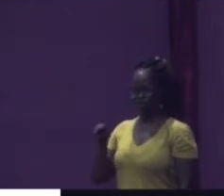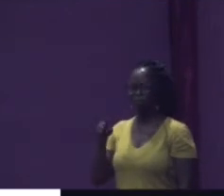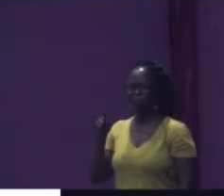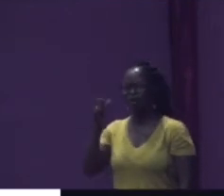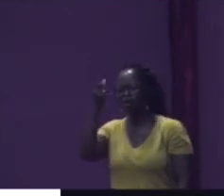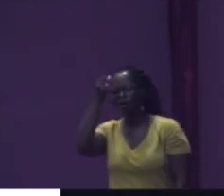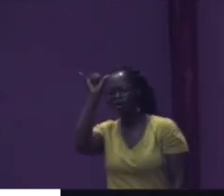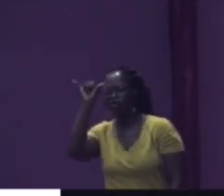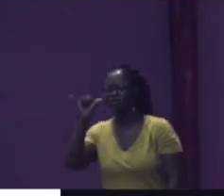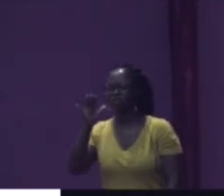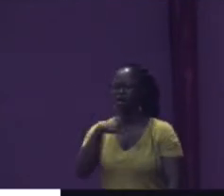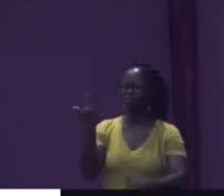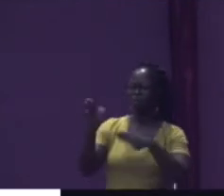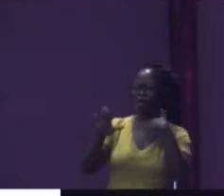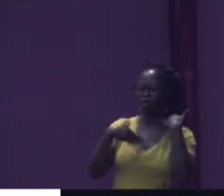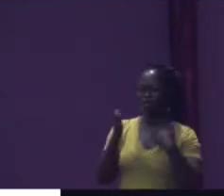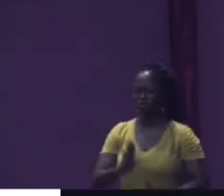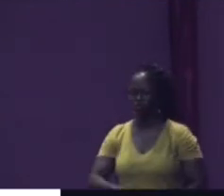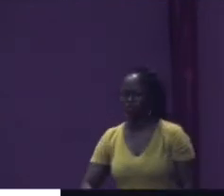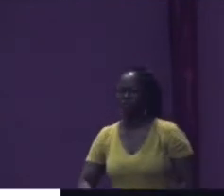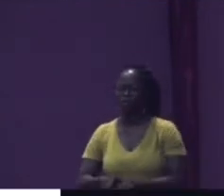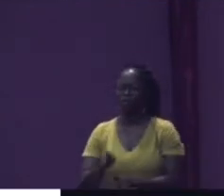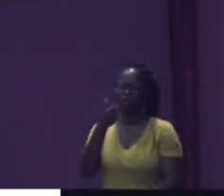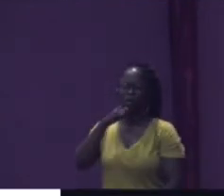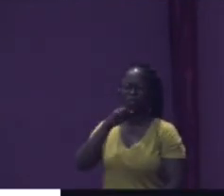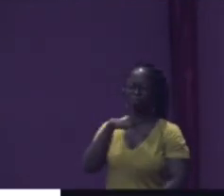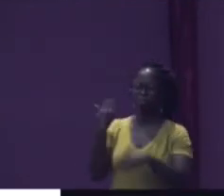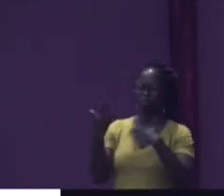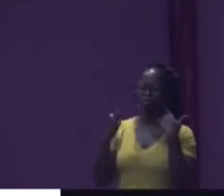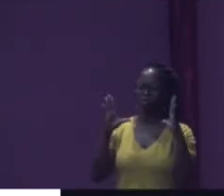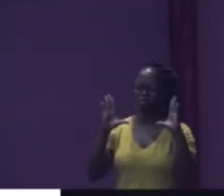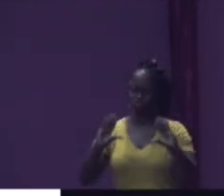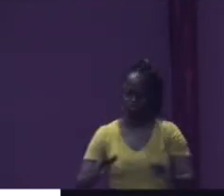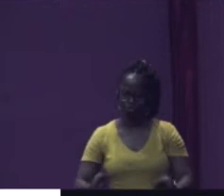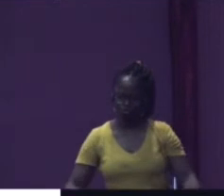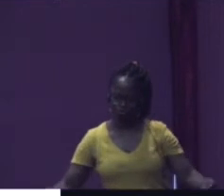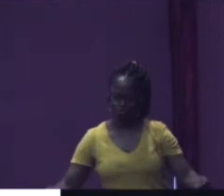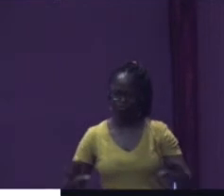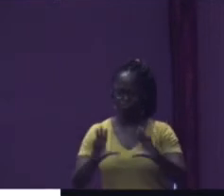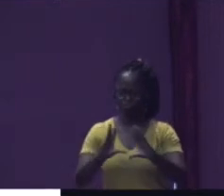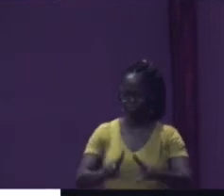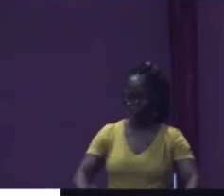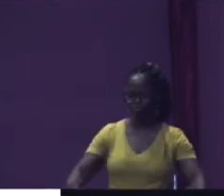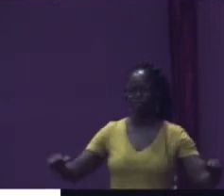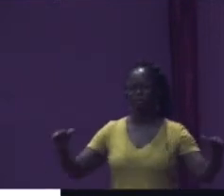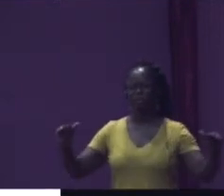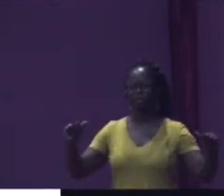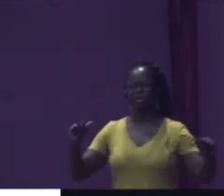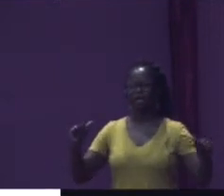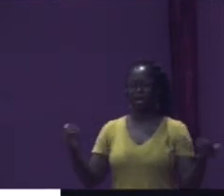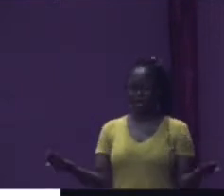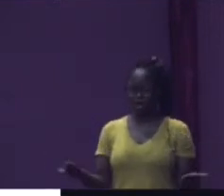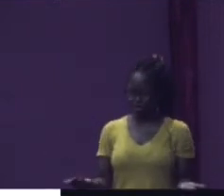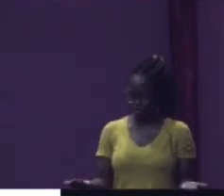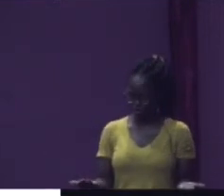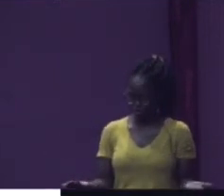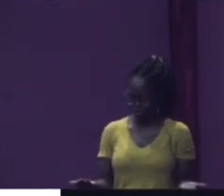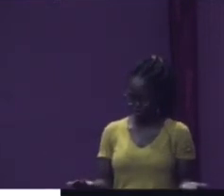amount, by, I forgot what year, but lo and behold, they weren't met.